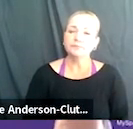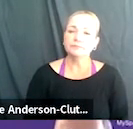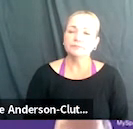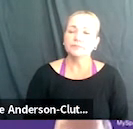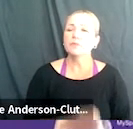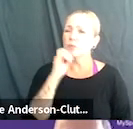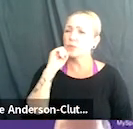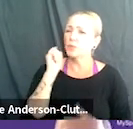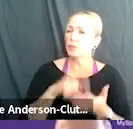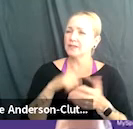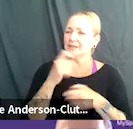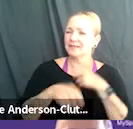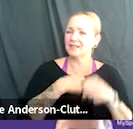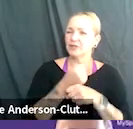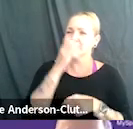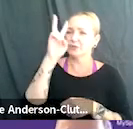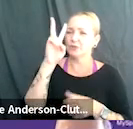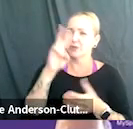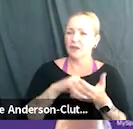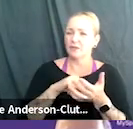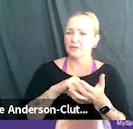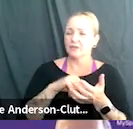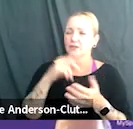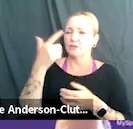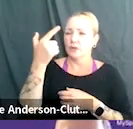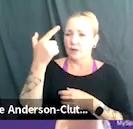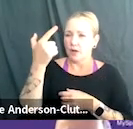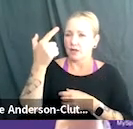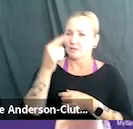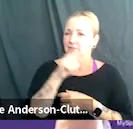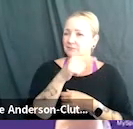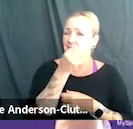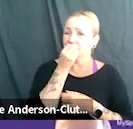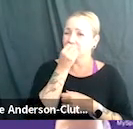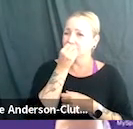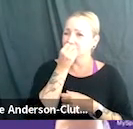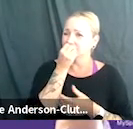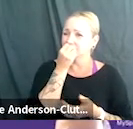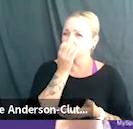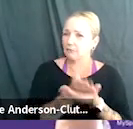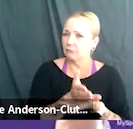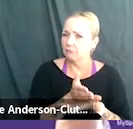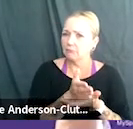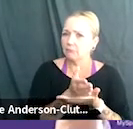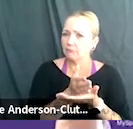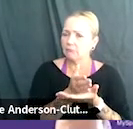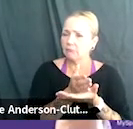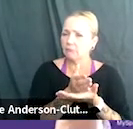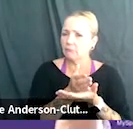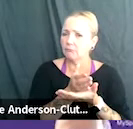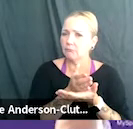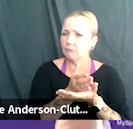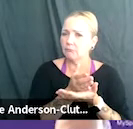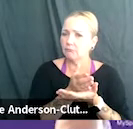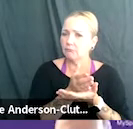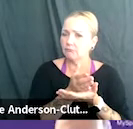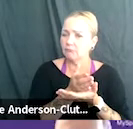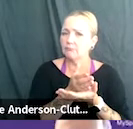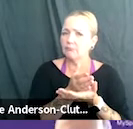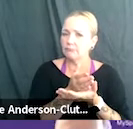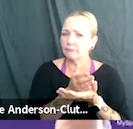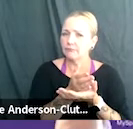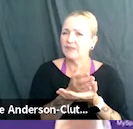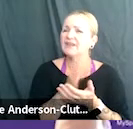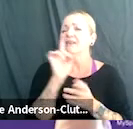eating. And what his parents noted was that it sort of happened gradually. Initially, he stopped chewing